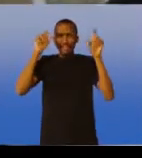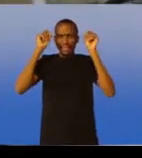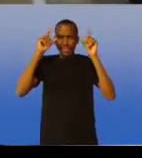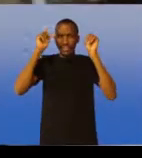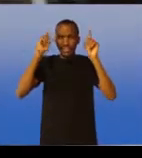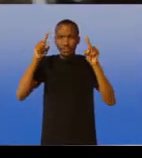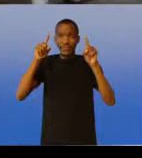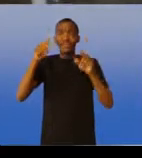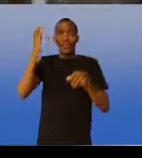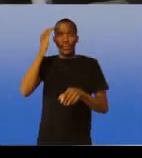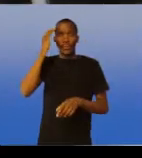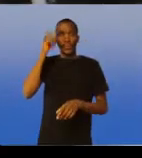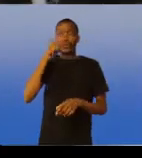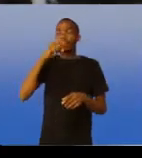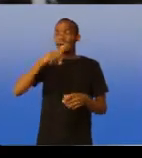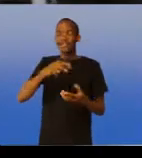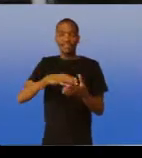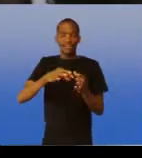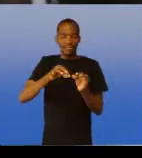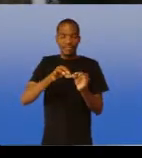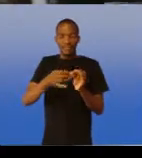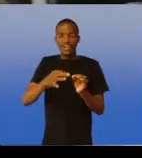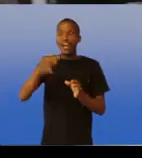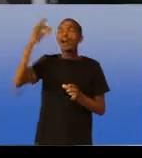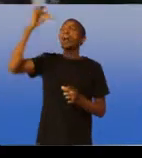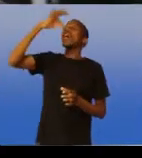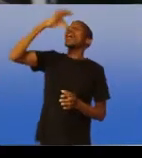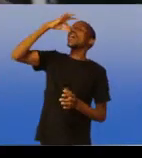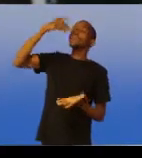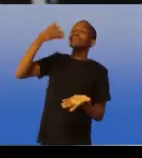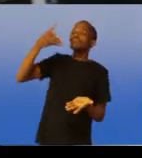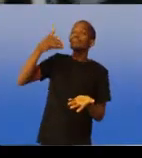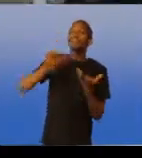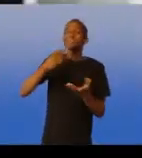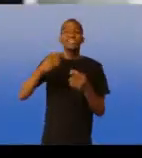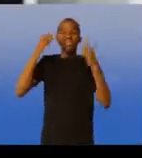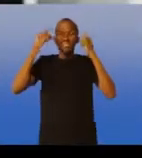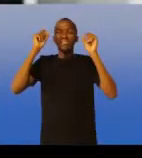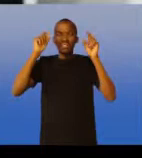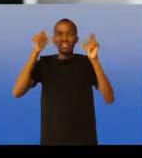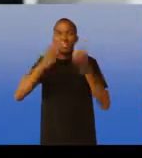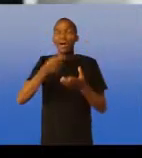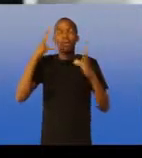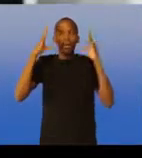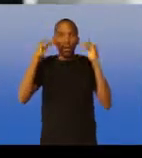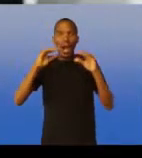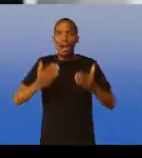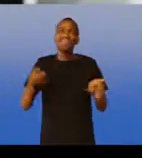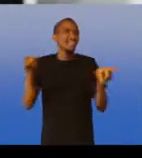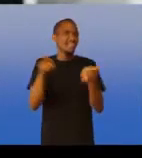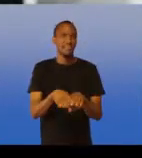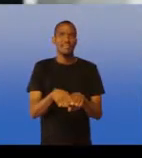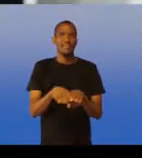to take your grandpa or whatever painkiller you have. Remember the early days, it